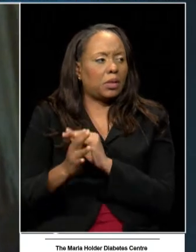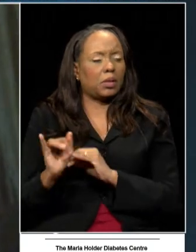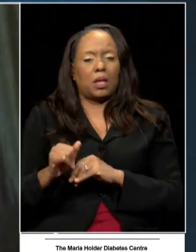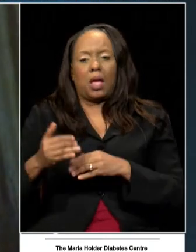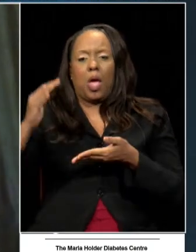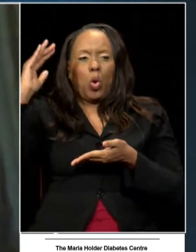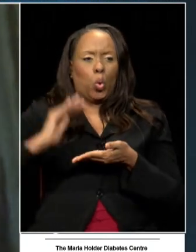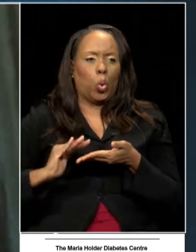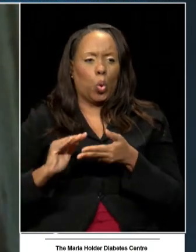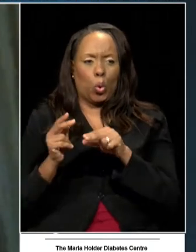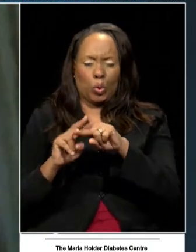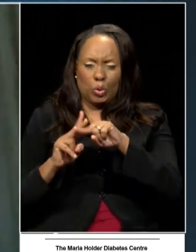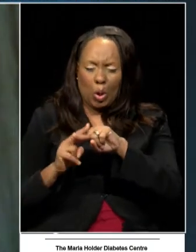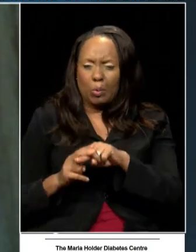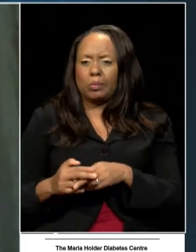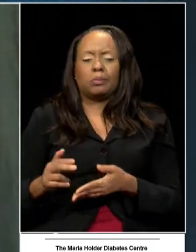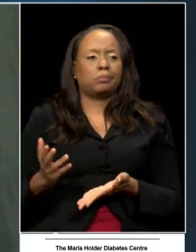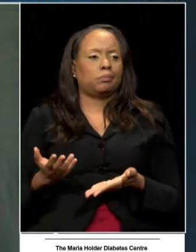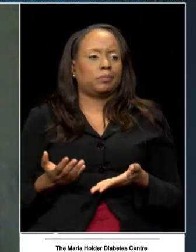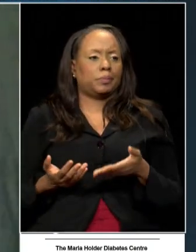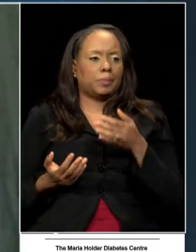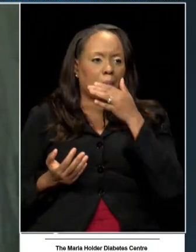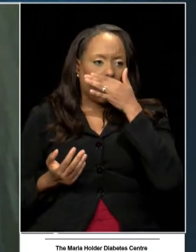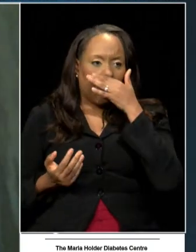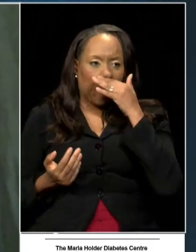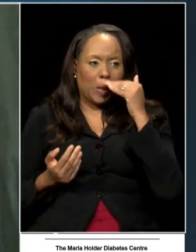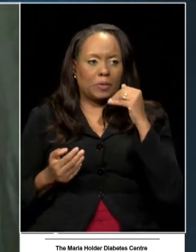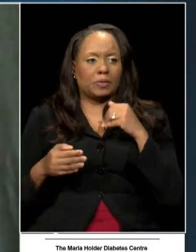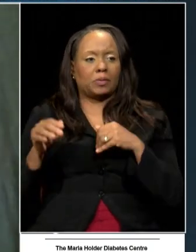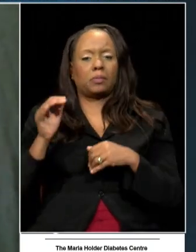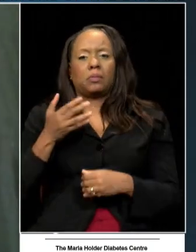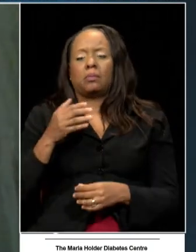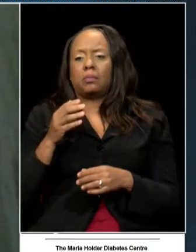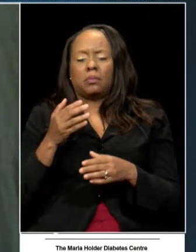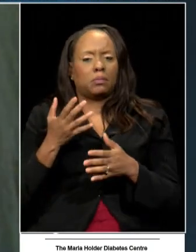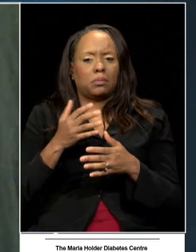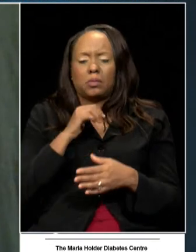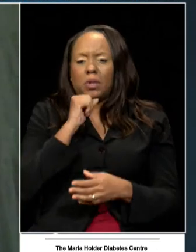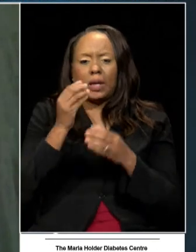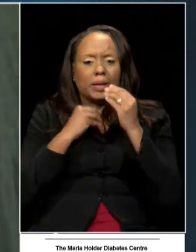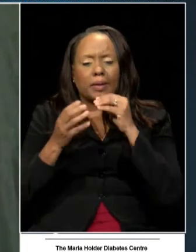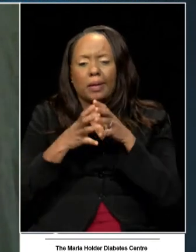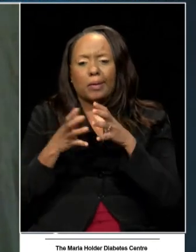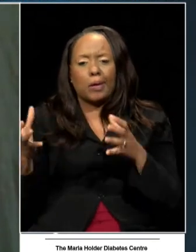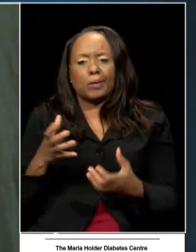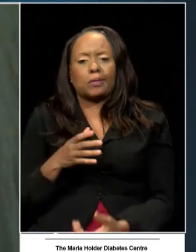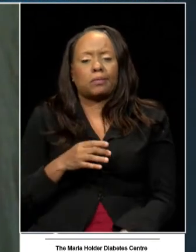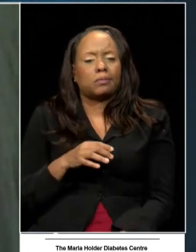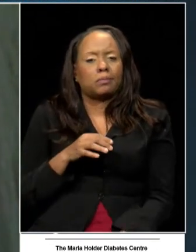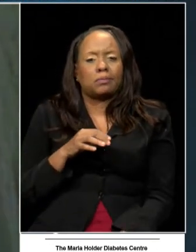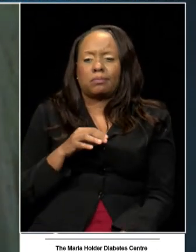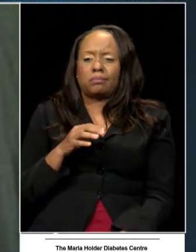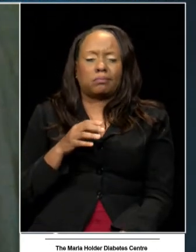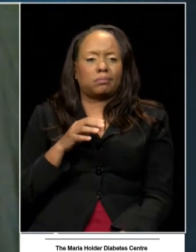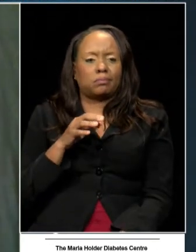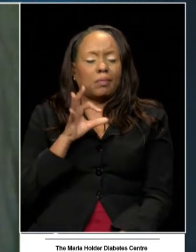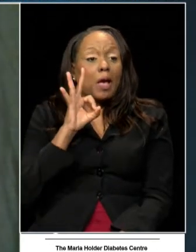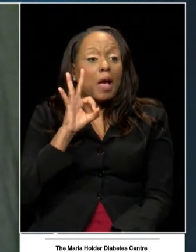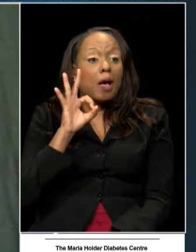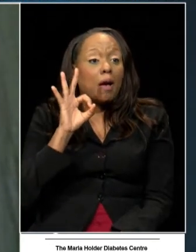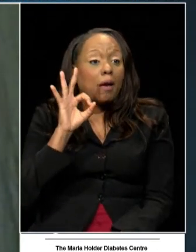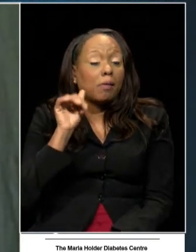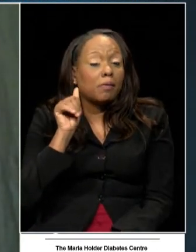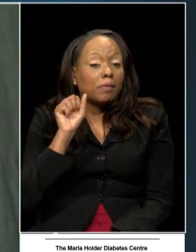salt content, reducing things like of your food choices in terms of fast foods and that sort of thing. Know what you're eating.